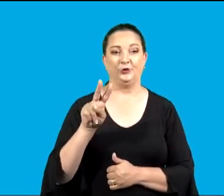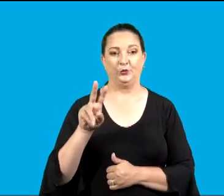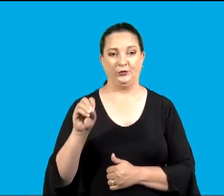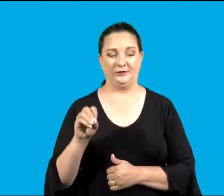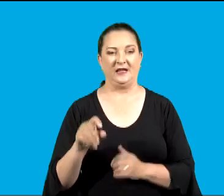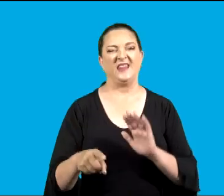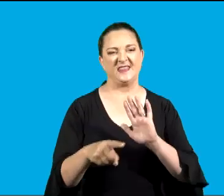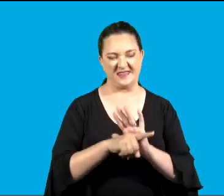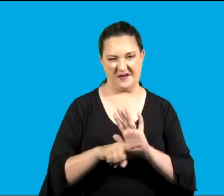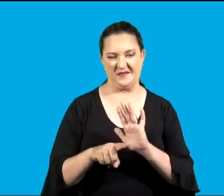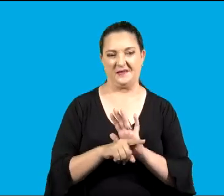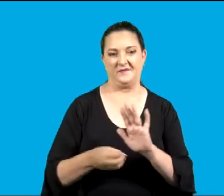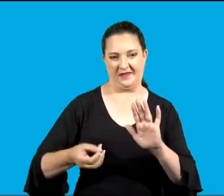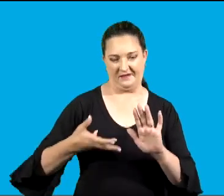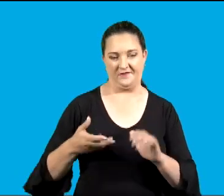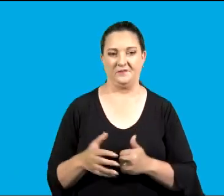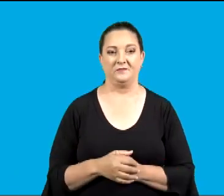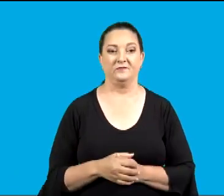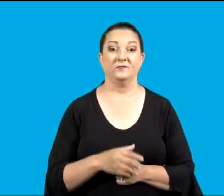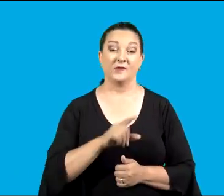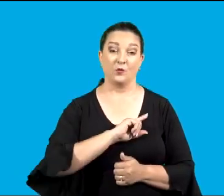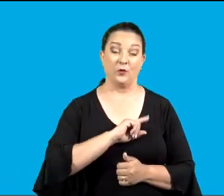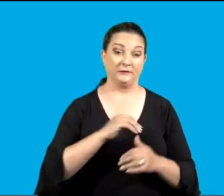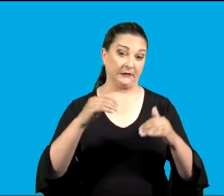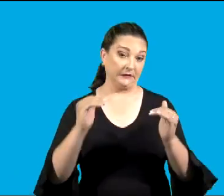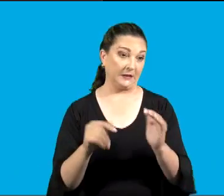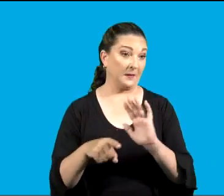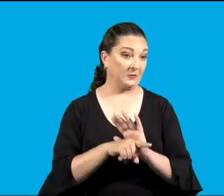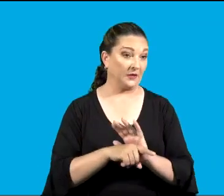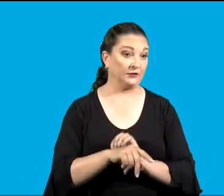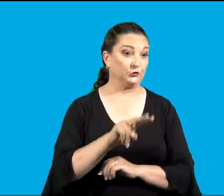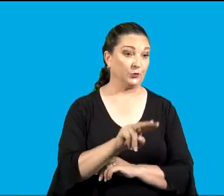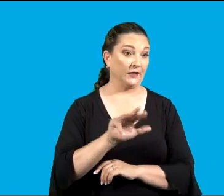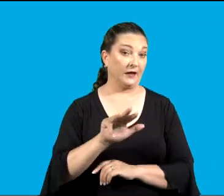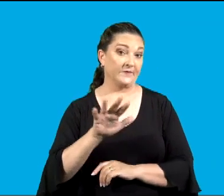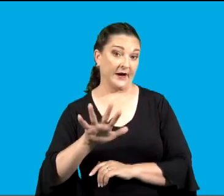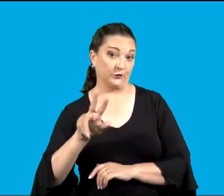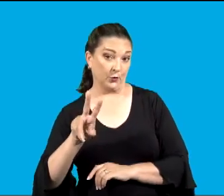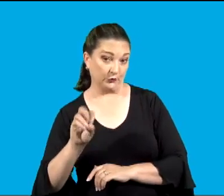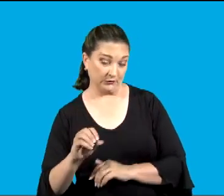29,520. Remember, it's a negative, so I'm coming here to say minus, do you still remember the figure? Minus